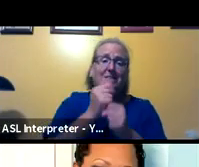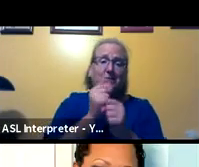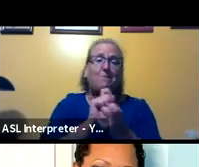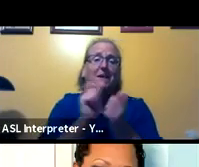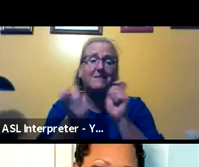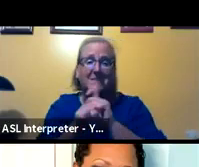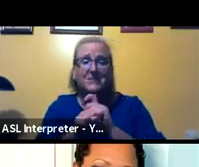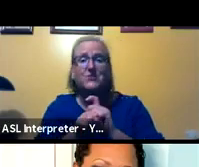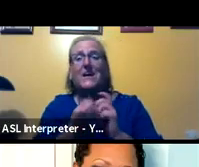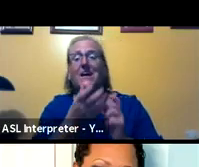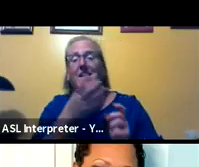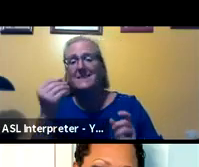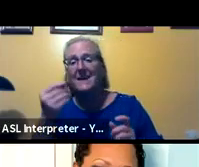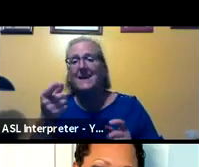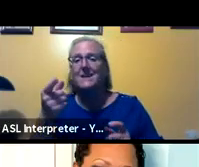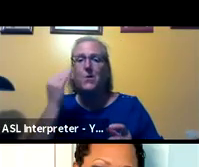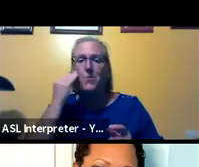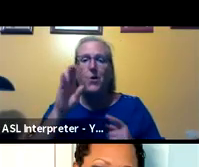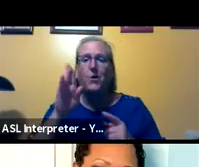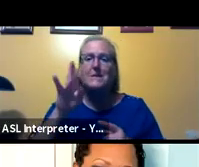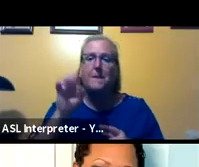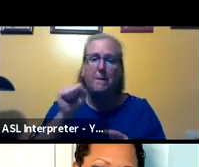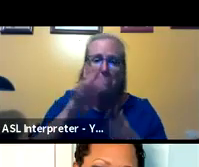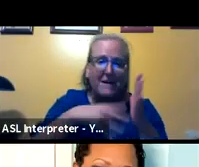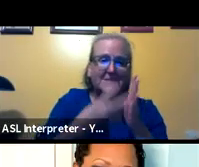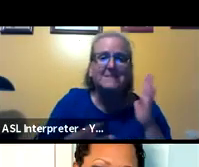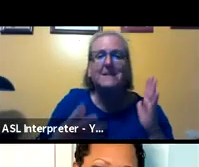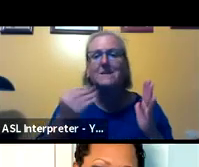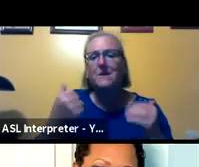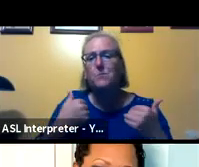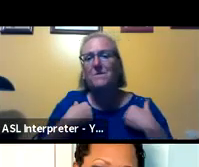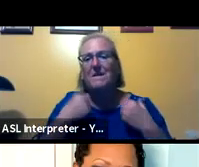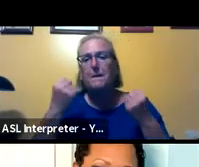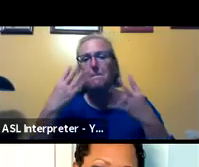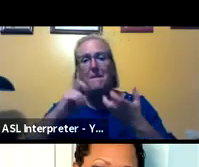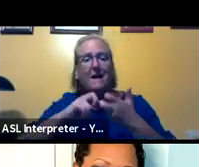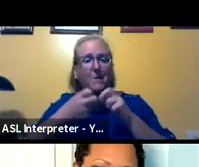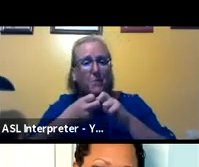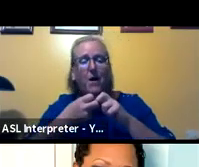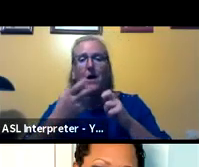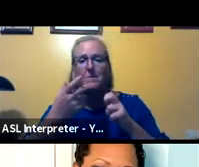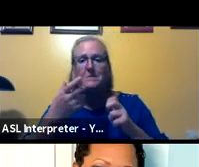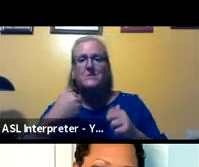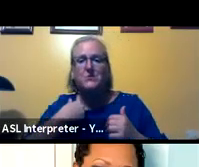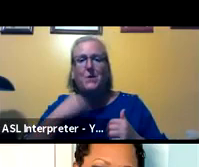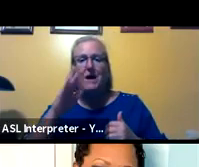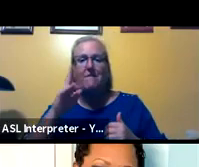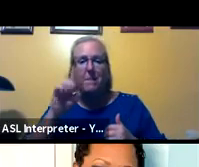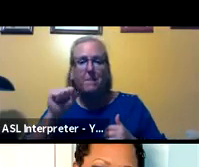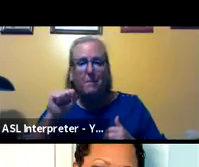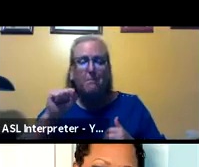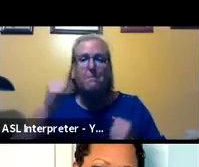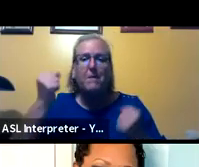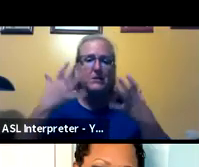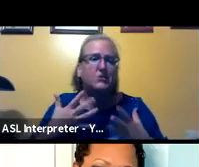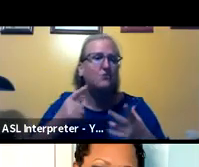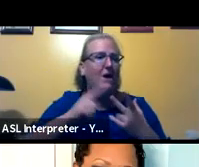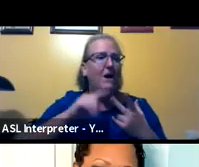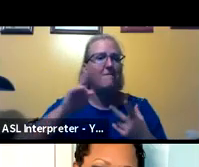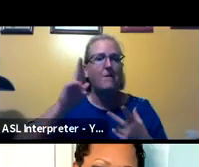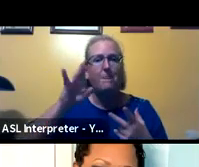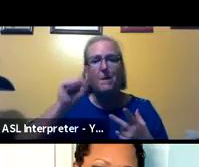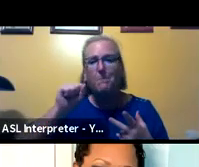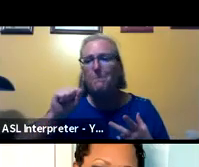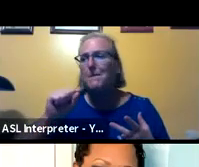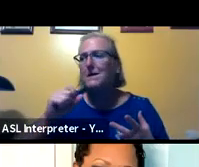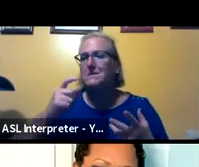being driven by bus schedules, and we've had problems for a number of years getting enough bus drivers and buses, and even